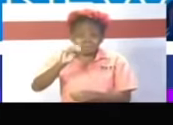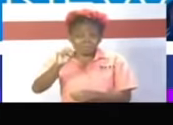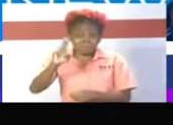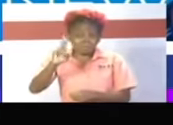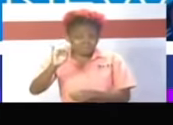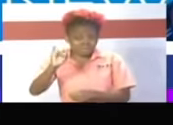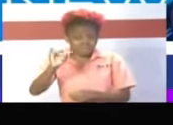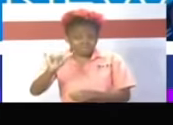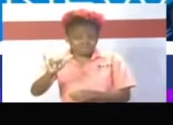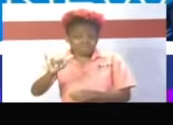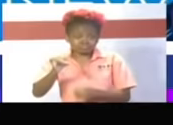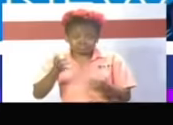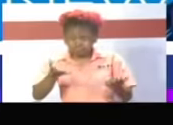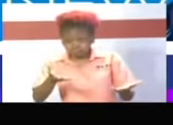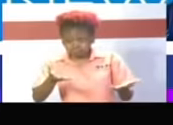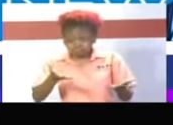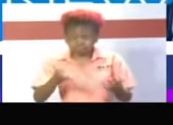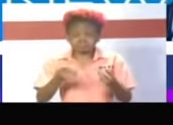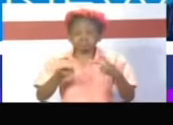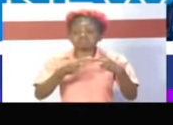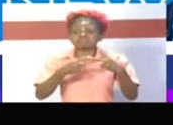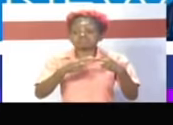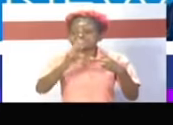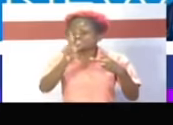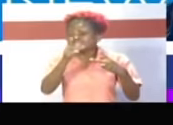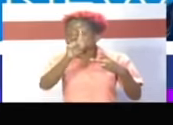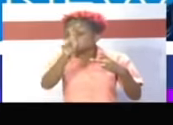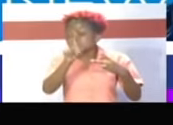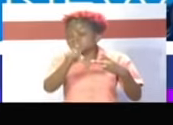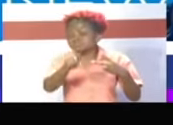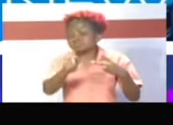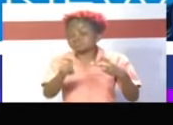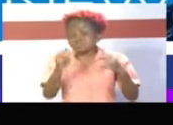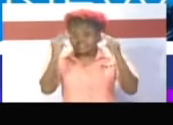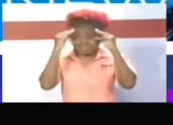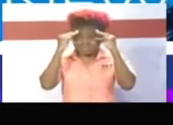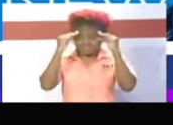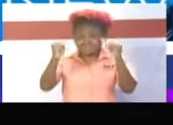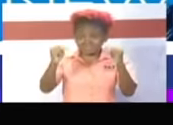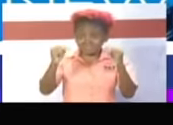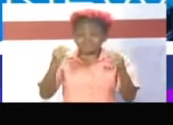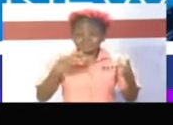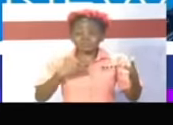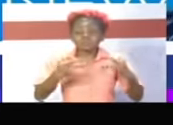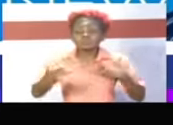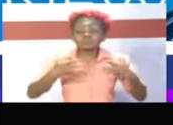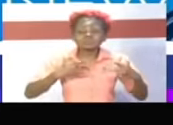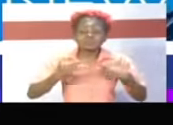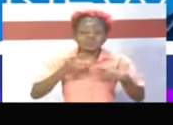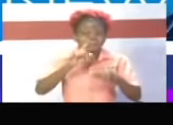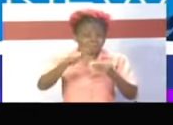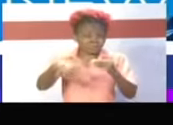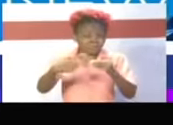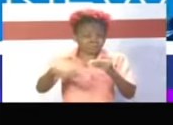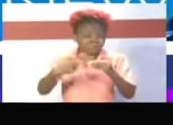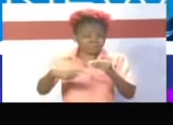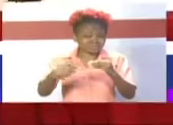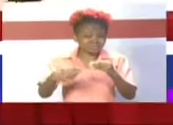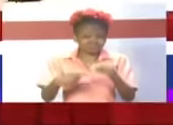ministry concerned that we should about having unvaccinated teachers and students in school? Thank you very